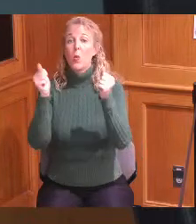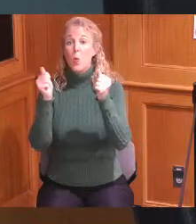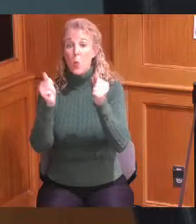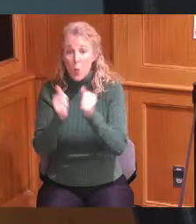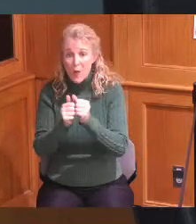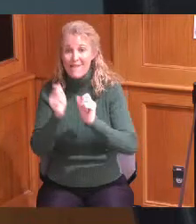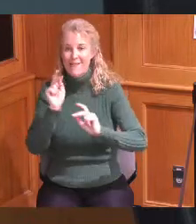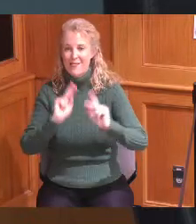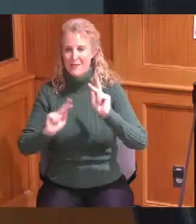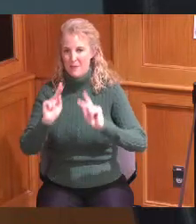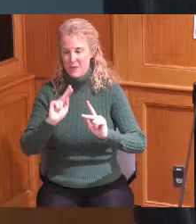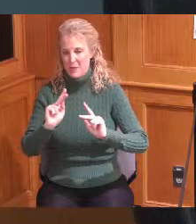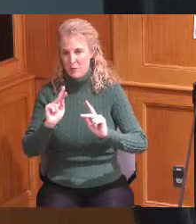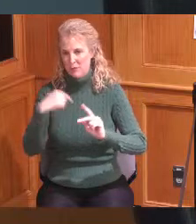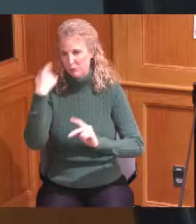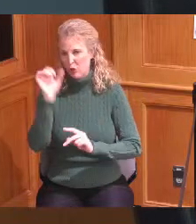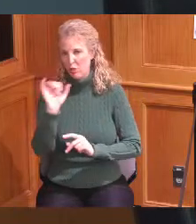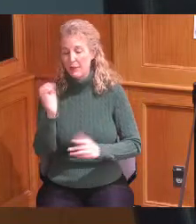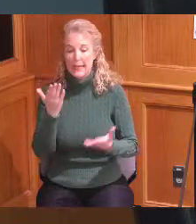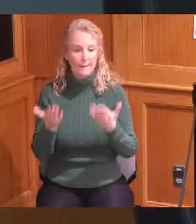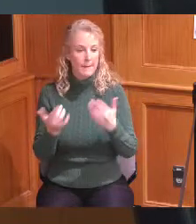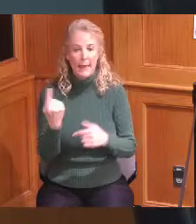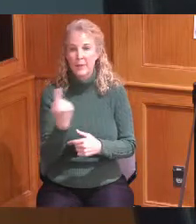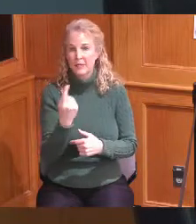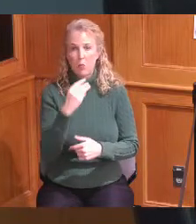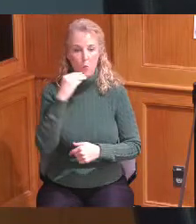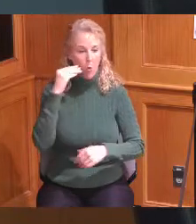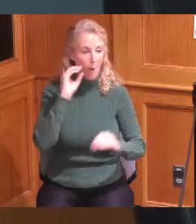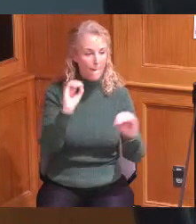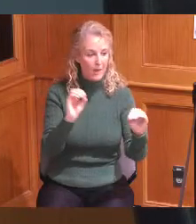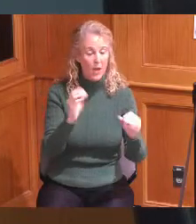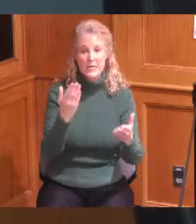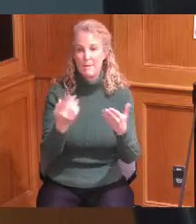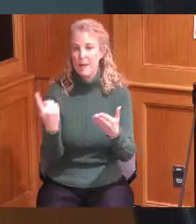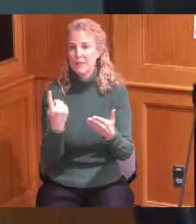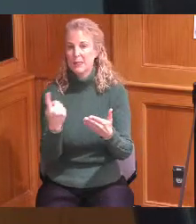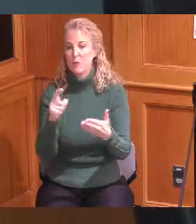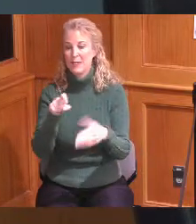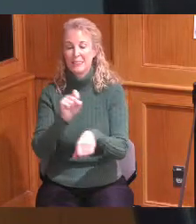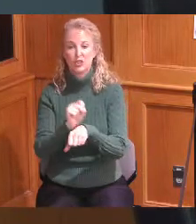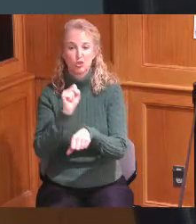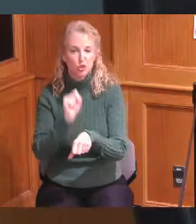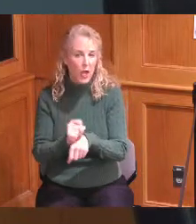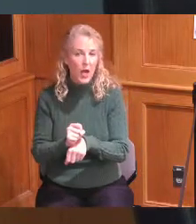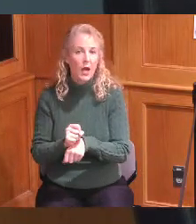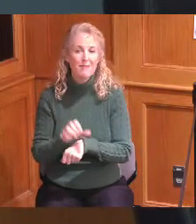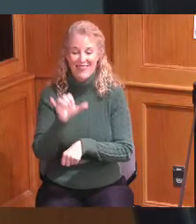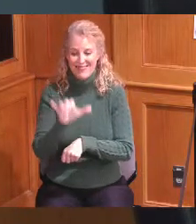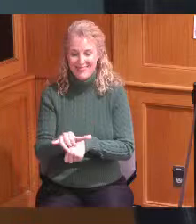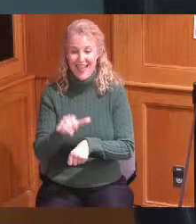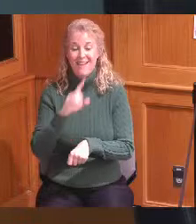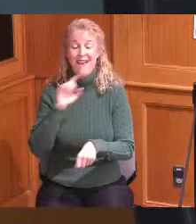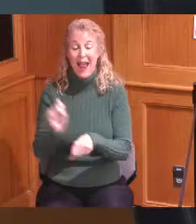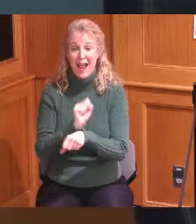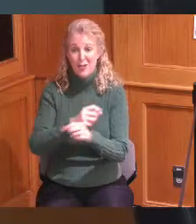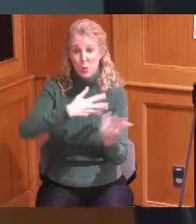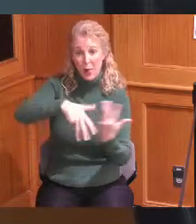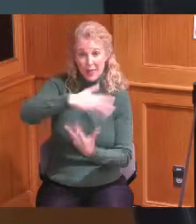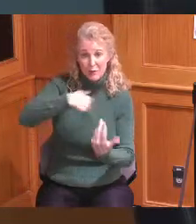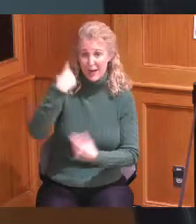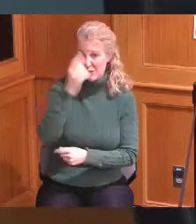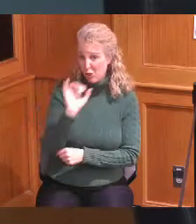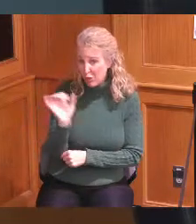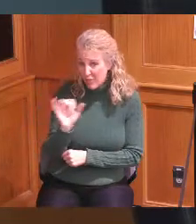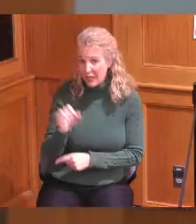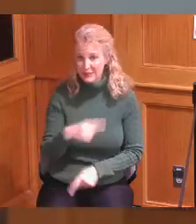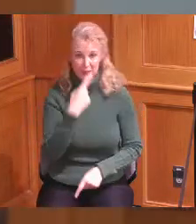that maybe are experiencing homelessness or need a chance to work that day? What does the interaction look like? Would you mind if